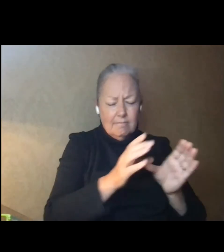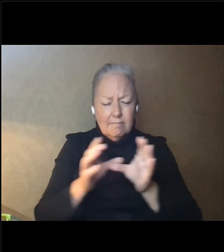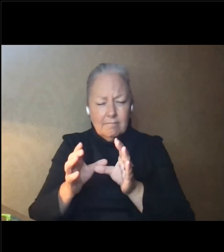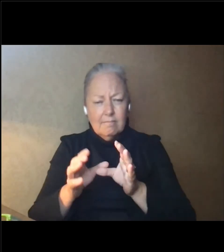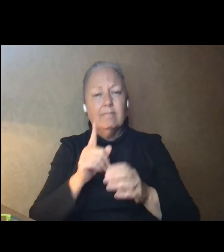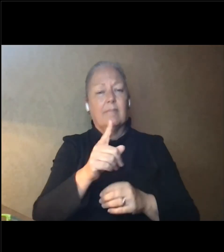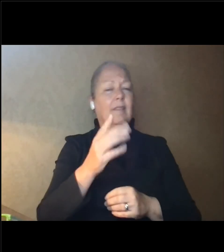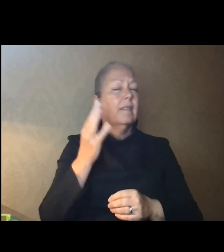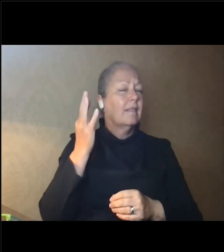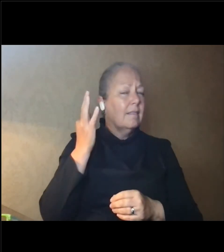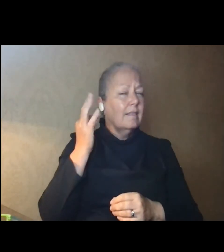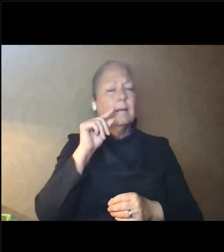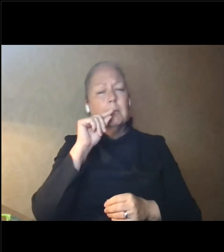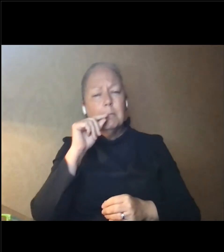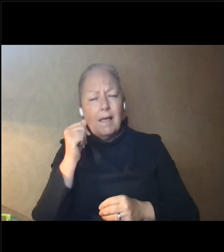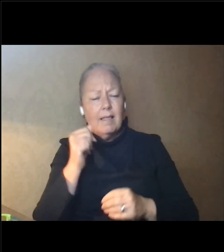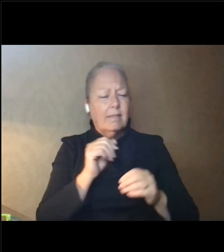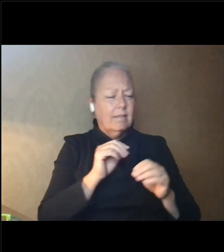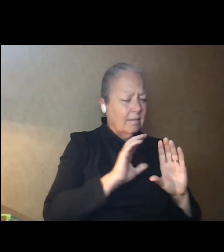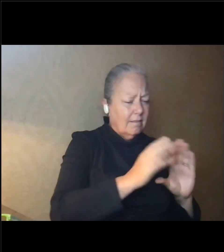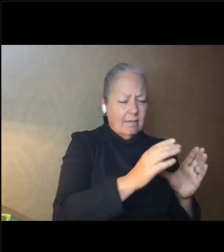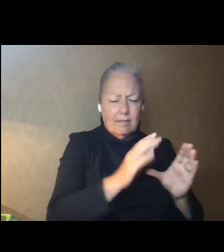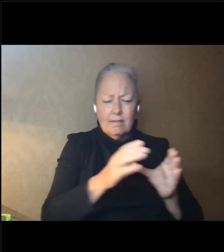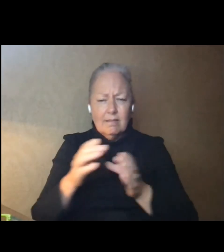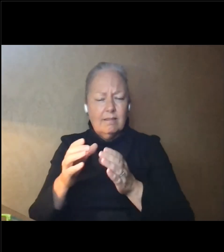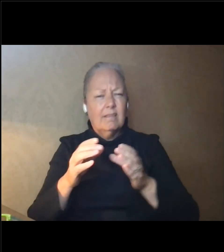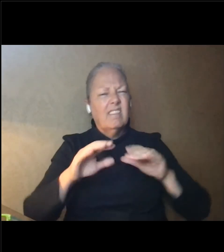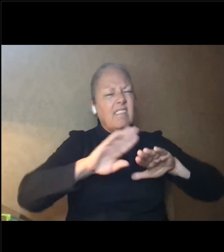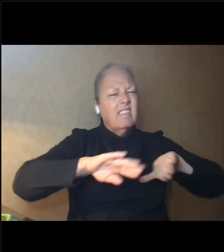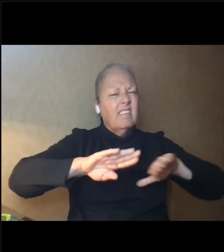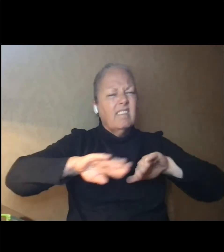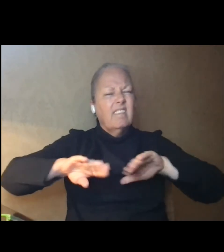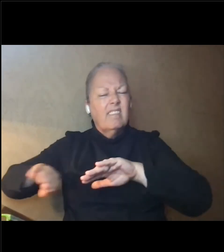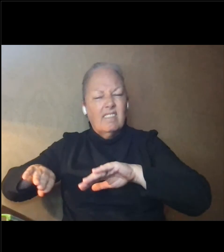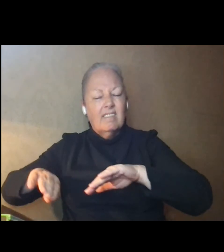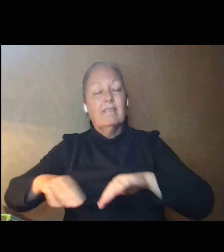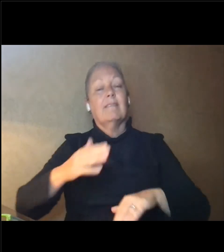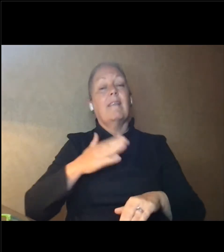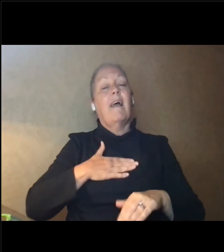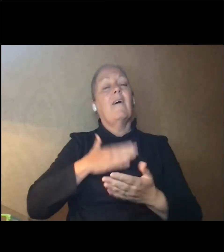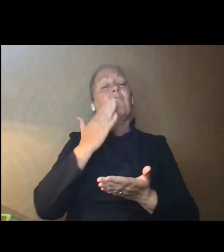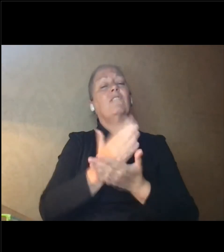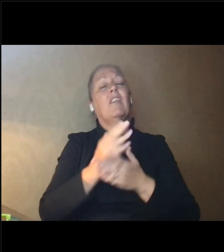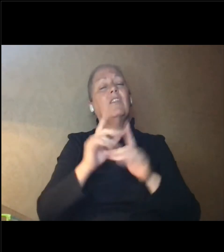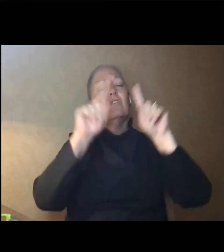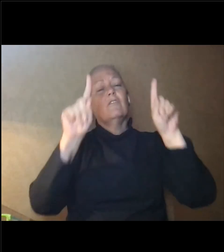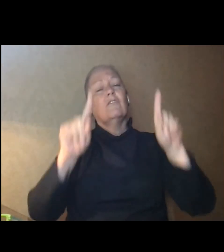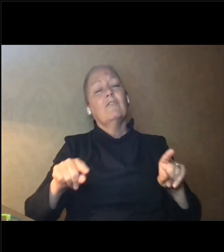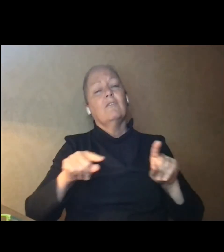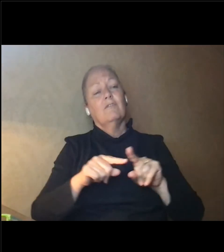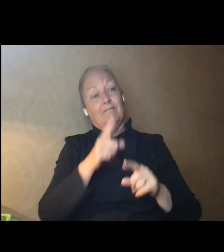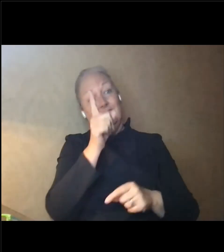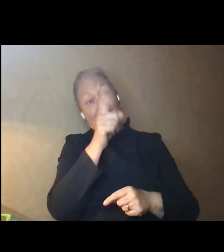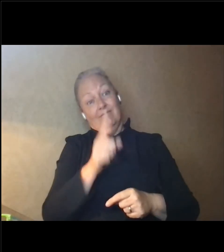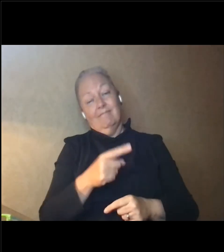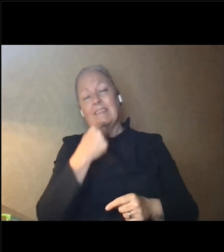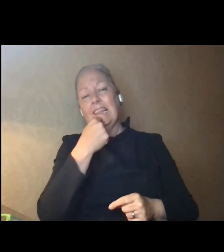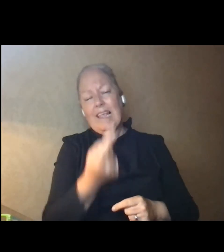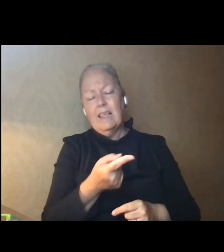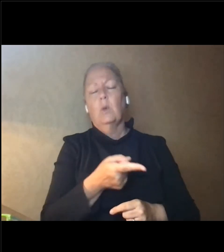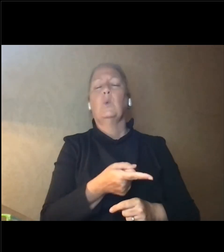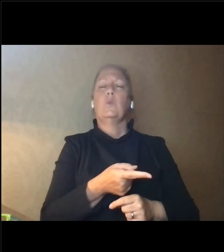AT? And I know that in our fact sheet, we do say that this is a major gap, that the